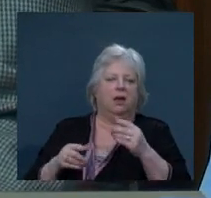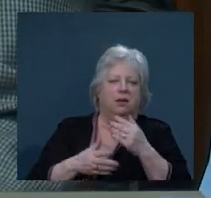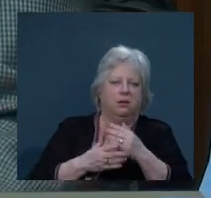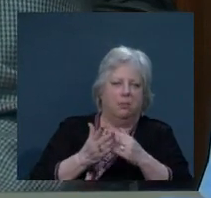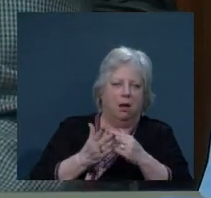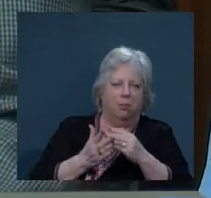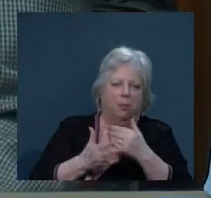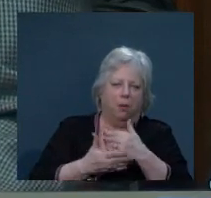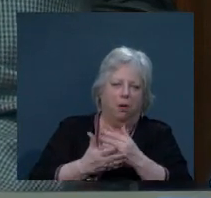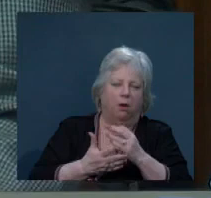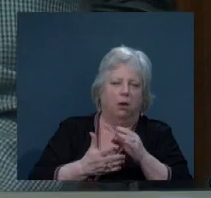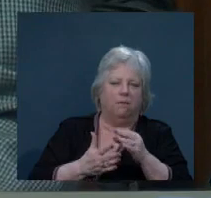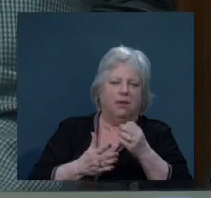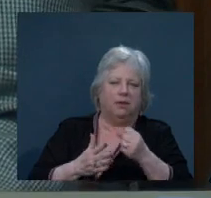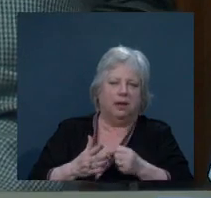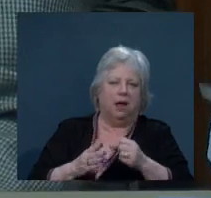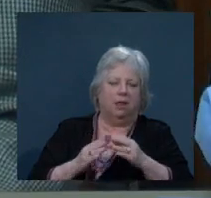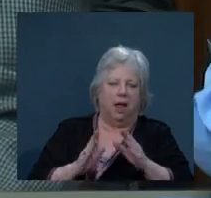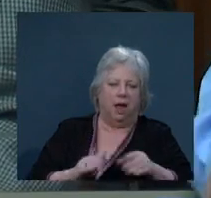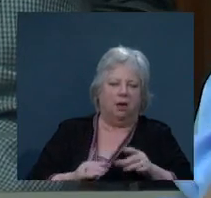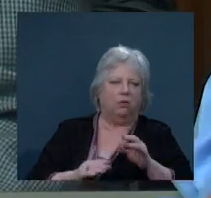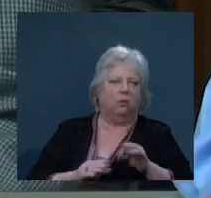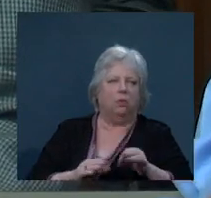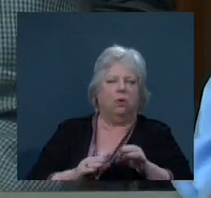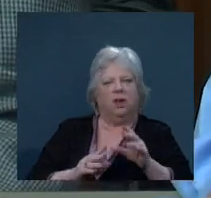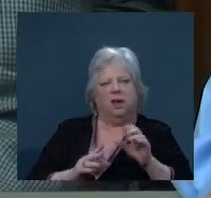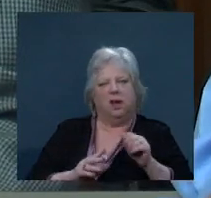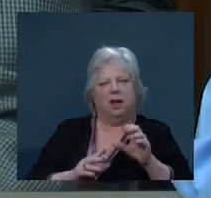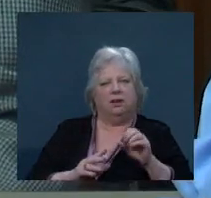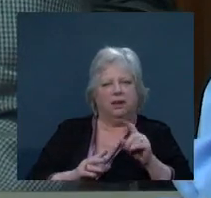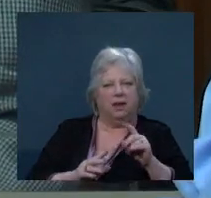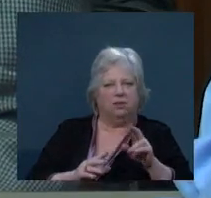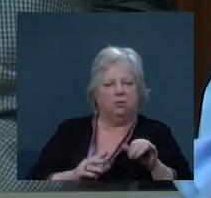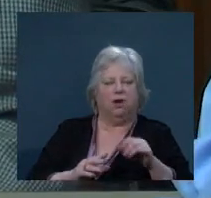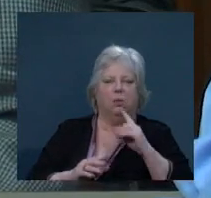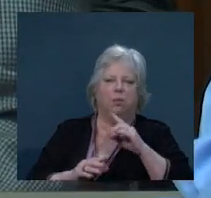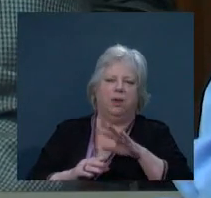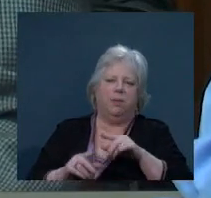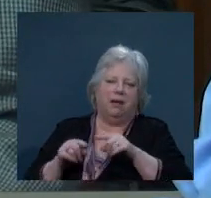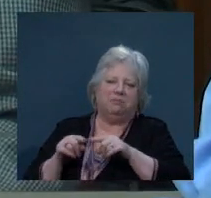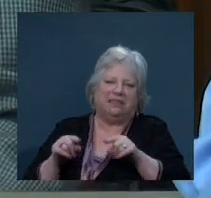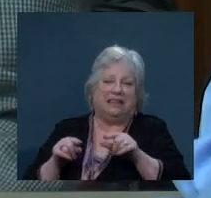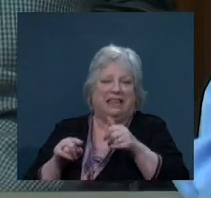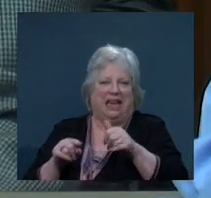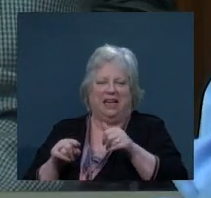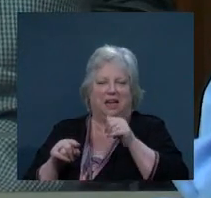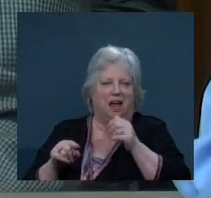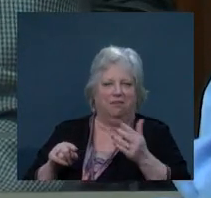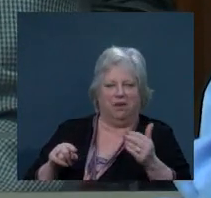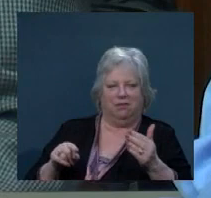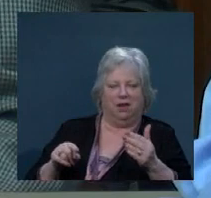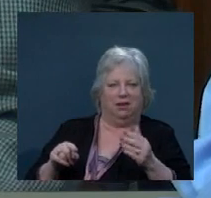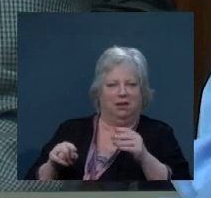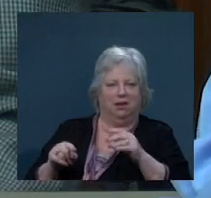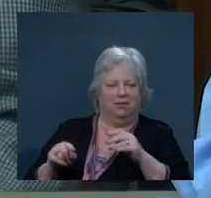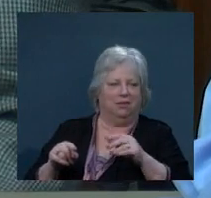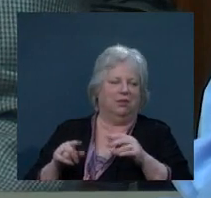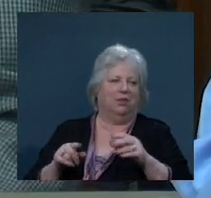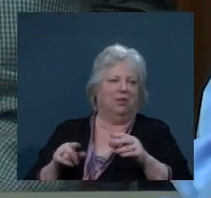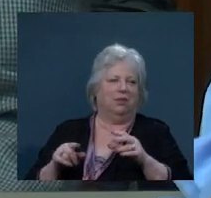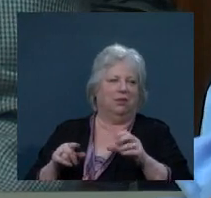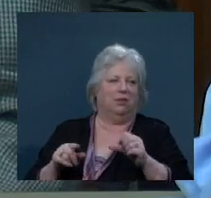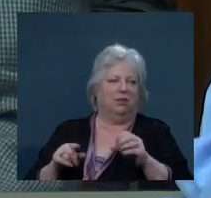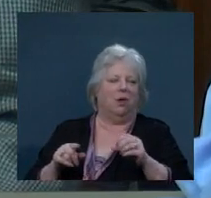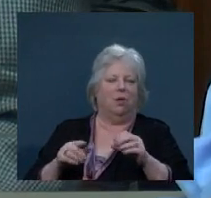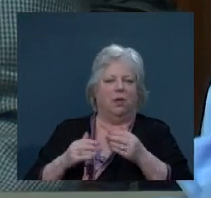portion of the porch section of the south dwelling or the accessory dwelling will be located approximately 10 feet back from the east street side property line. And